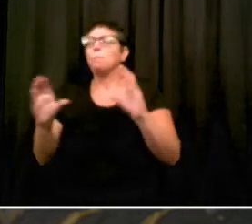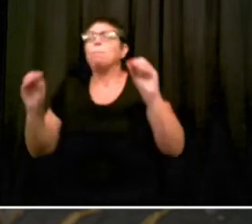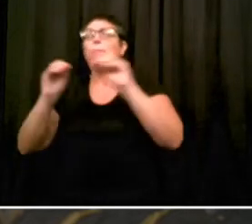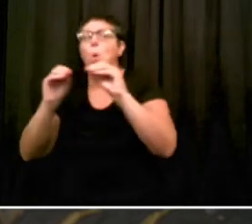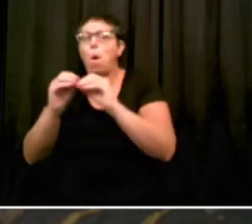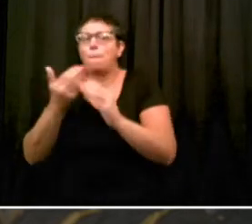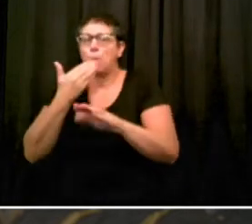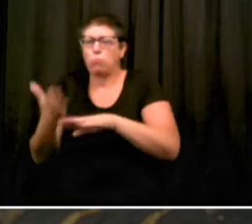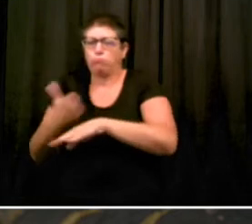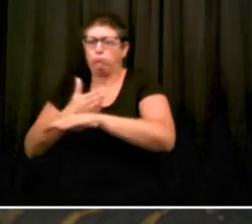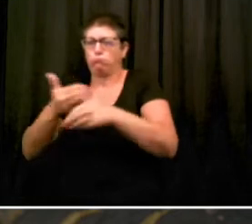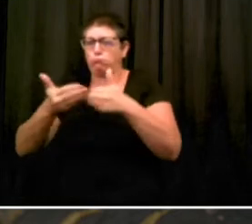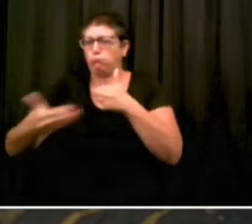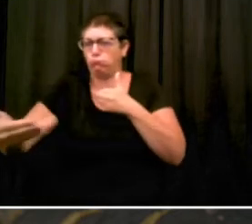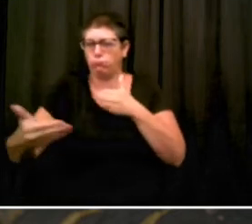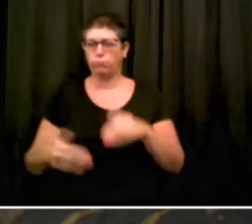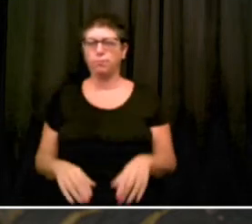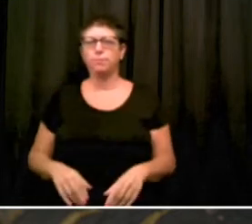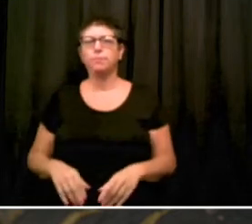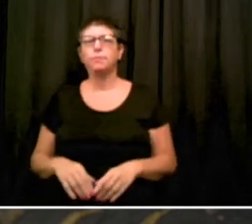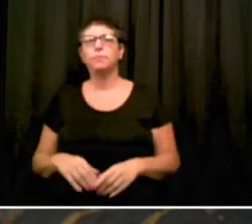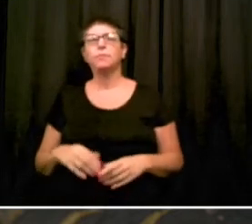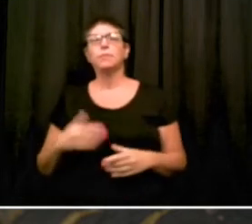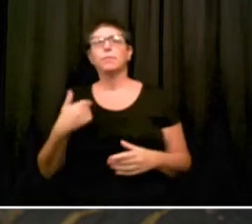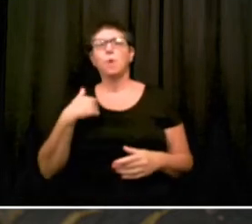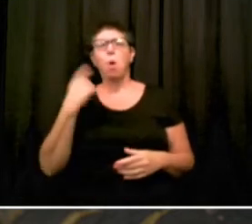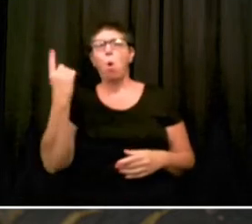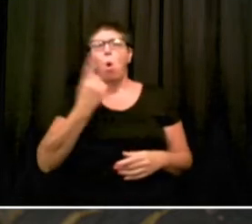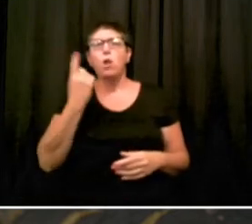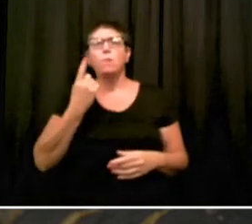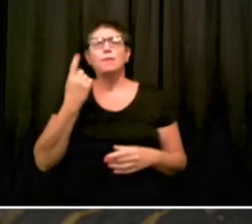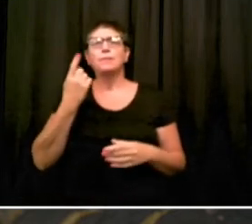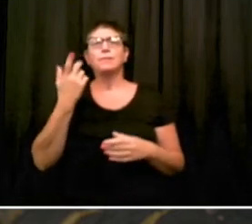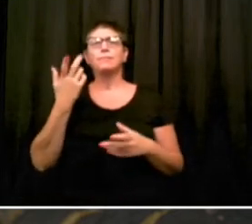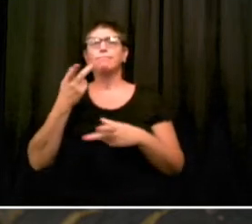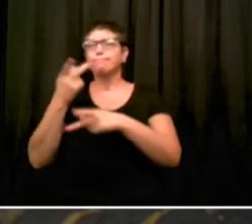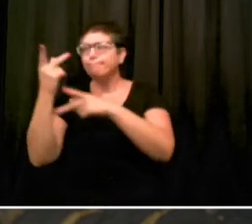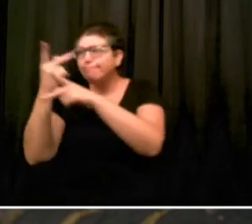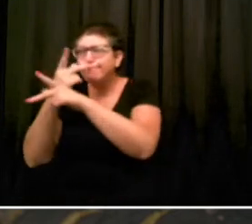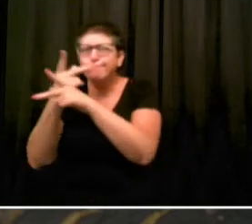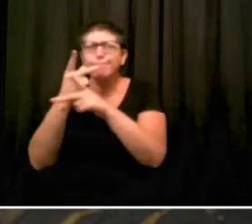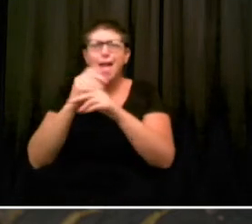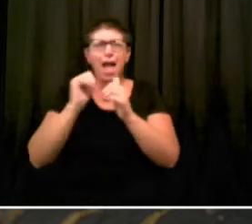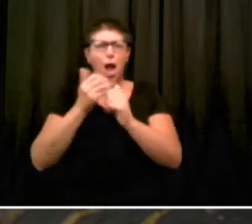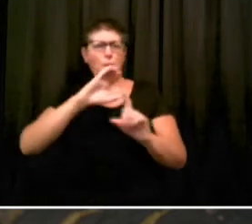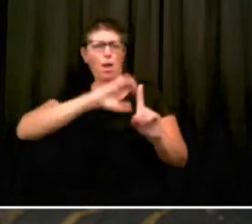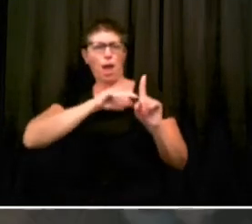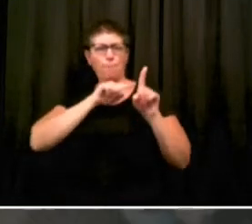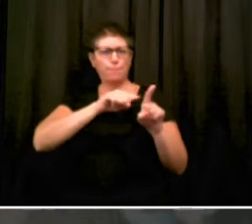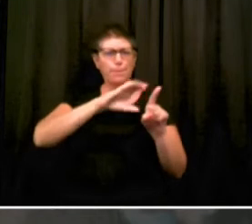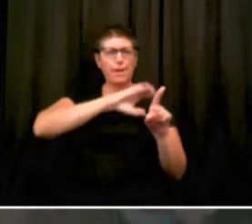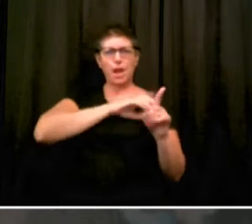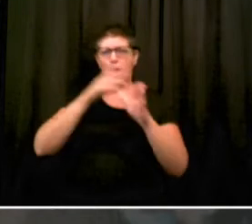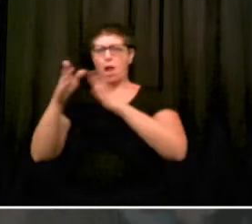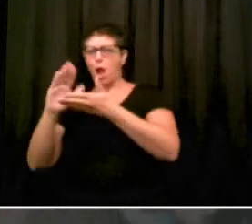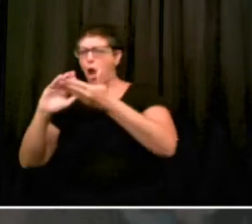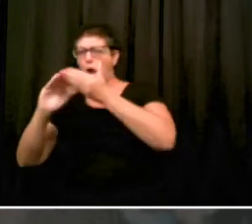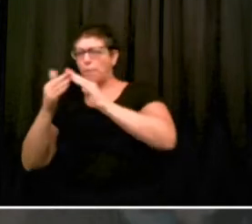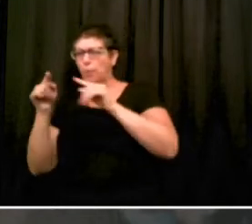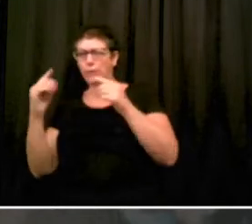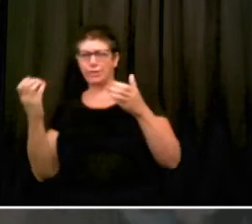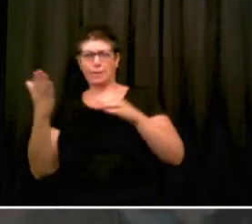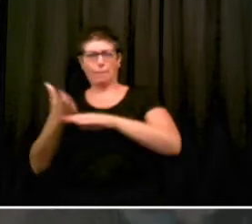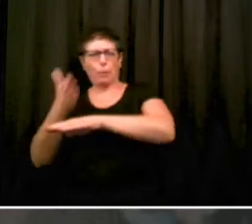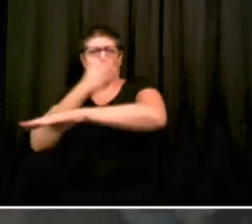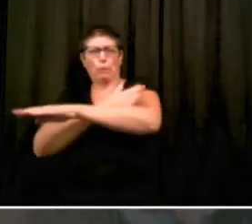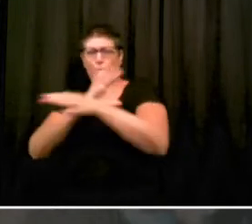bring police and community closer together? How could we make sure there's real accountability, real transparency? How could we make sure, as we have for the last